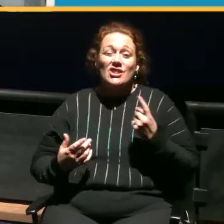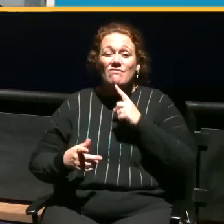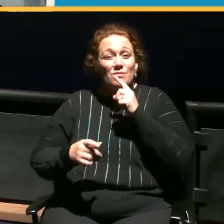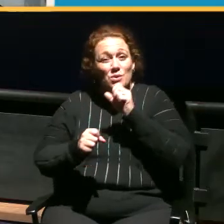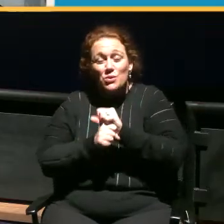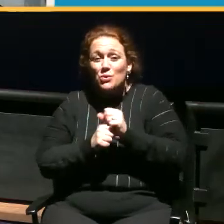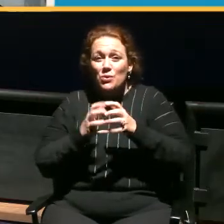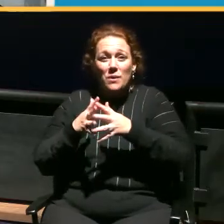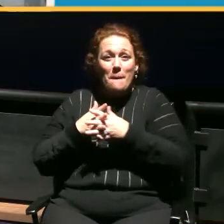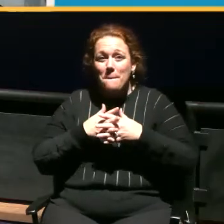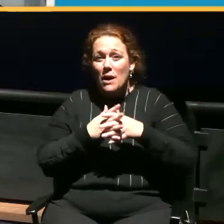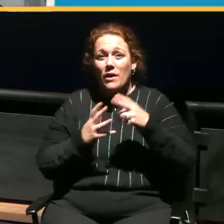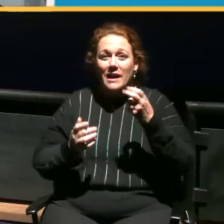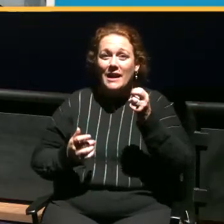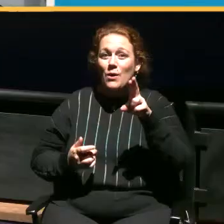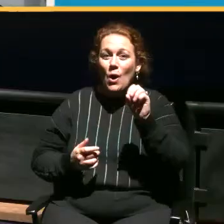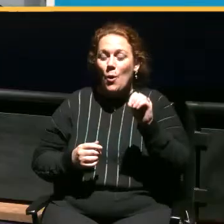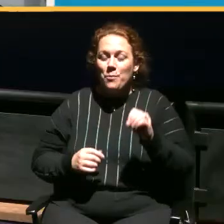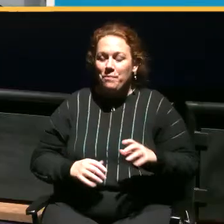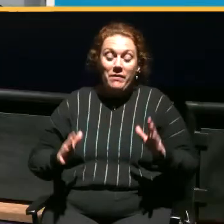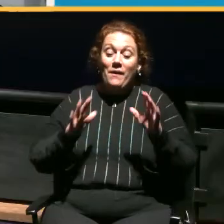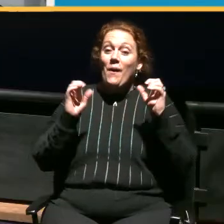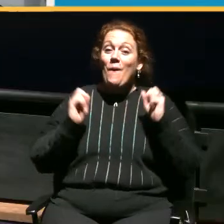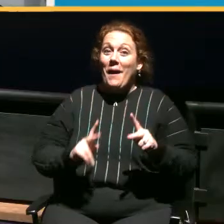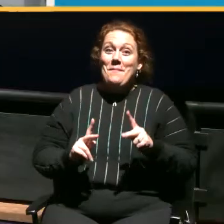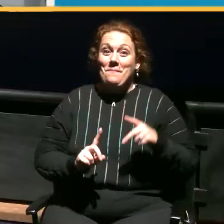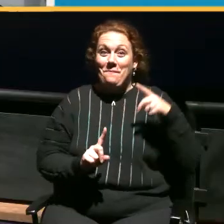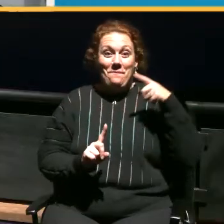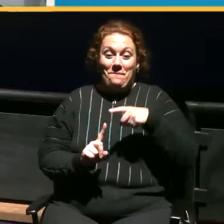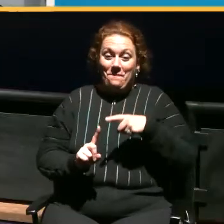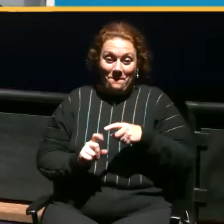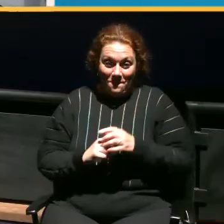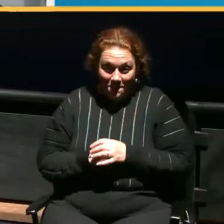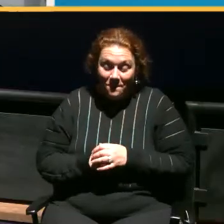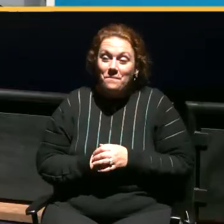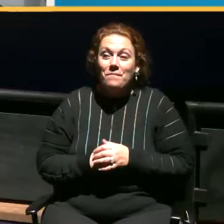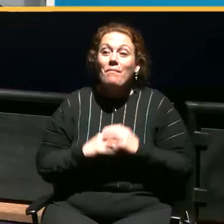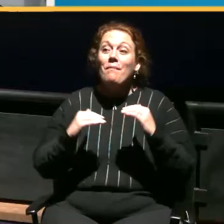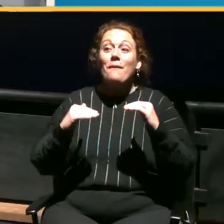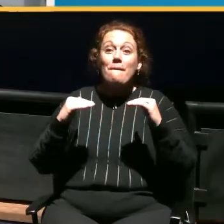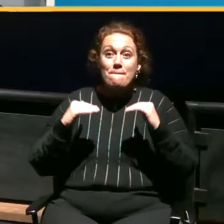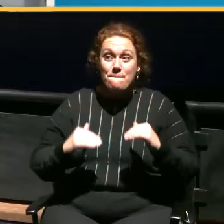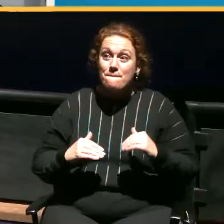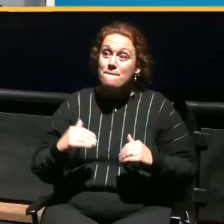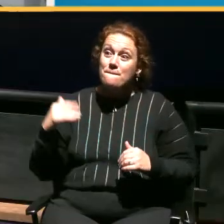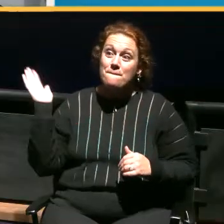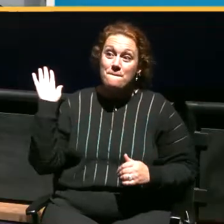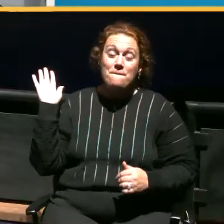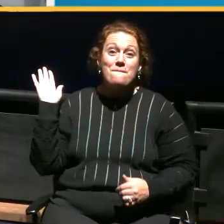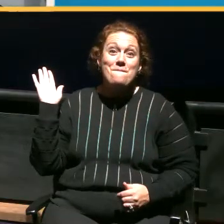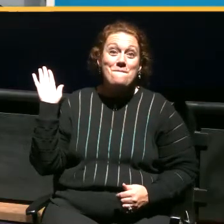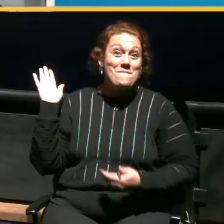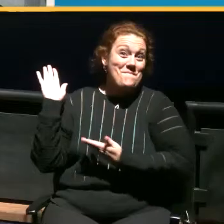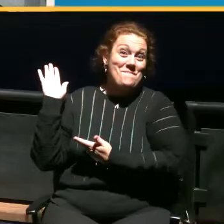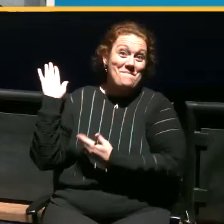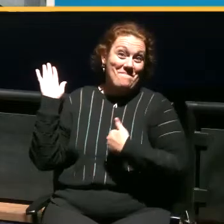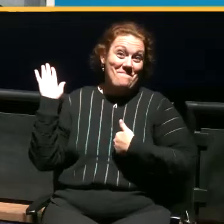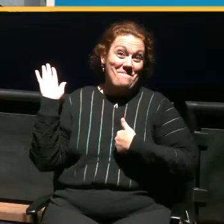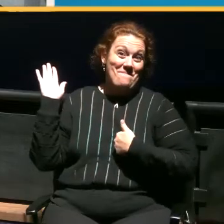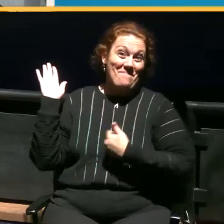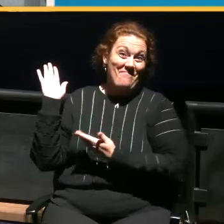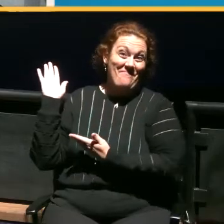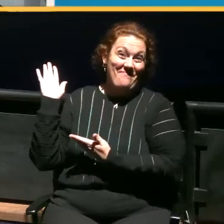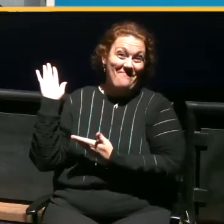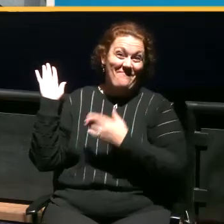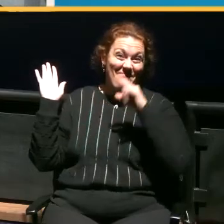true American hero. Okay, let me move on. This is me